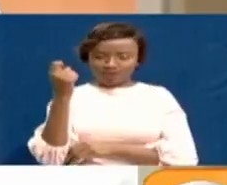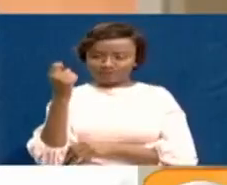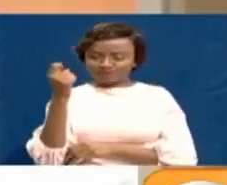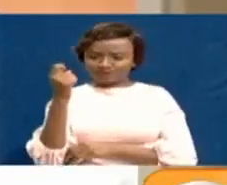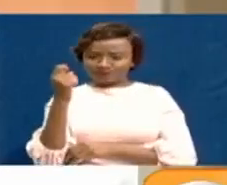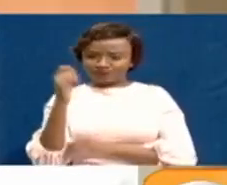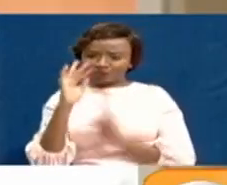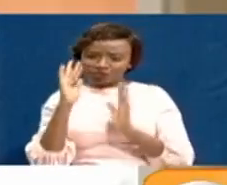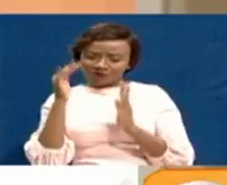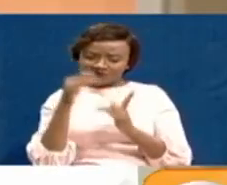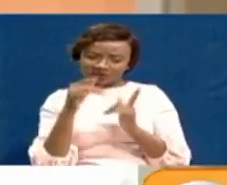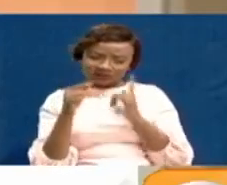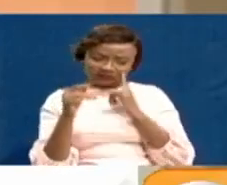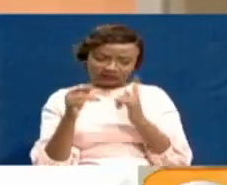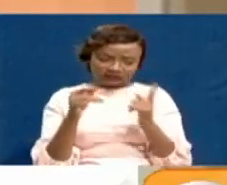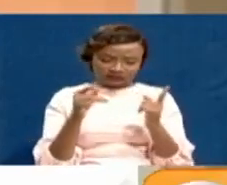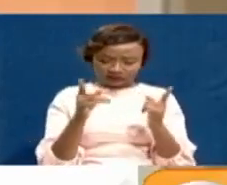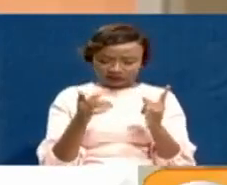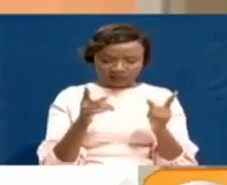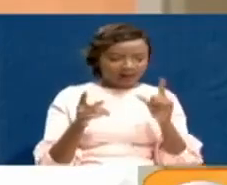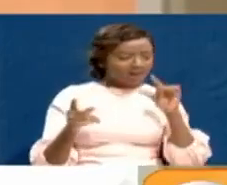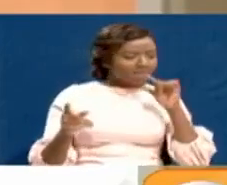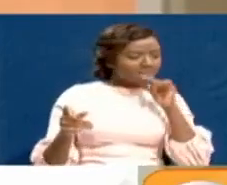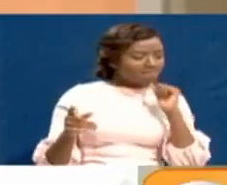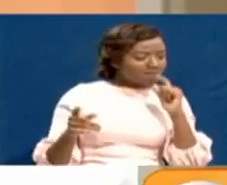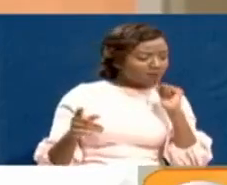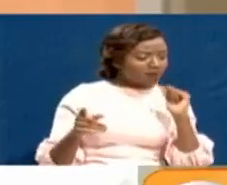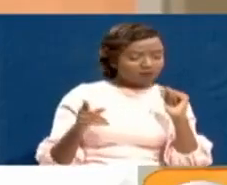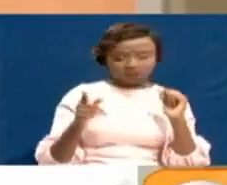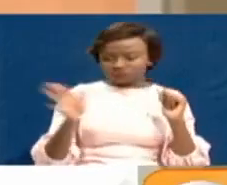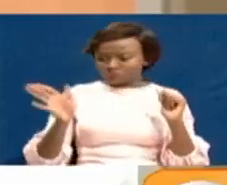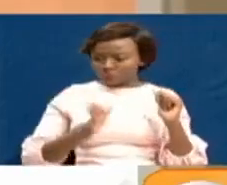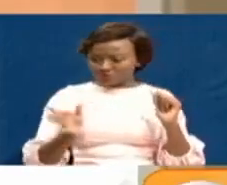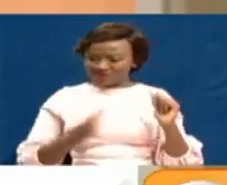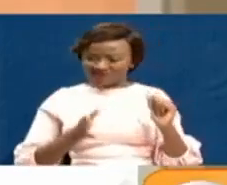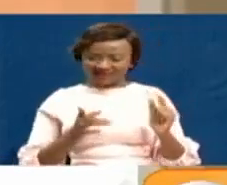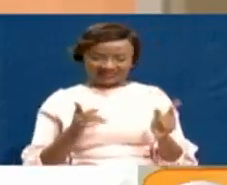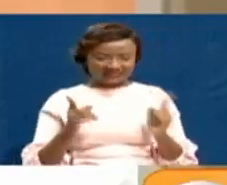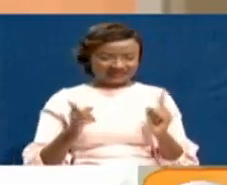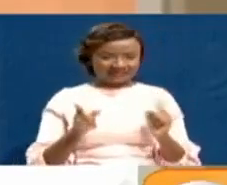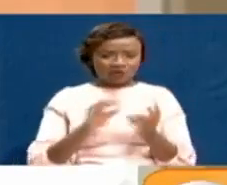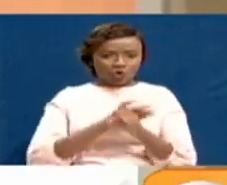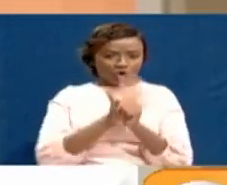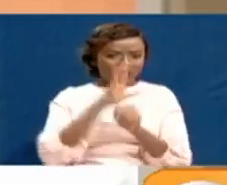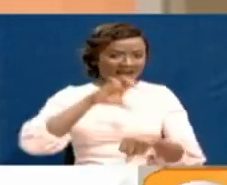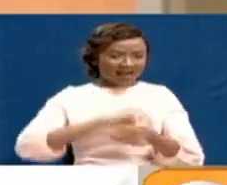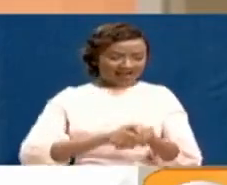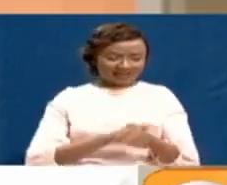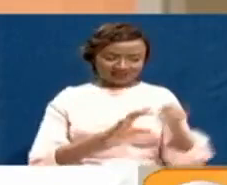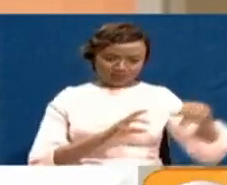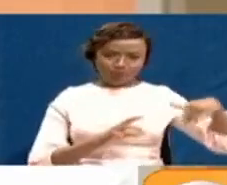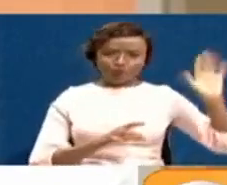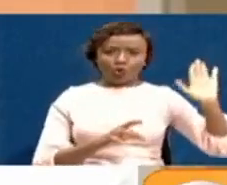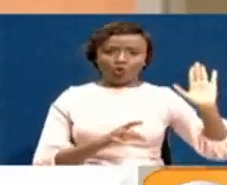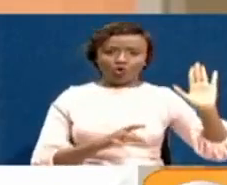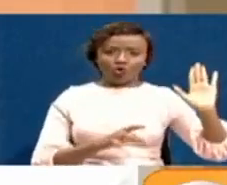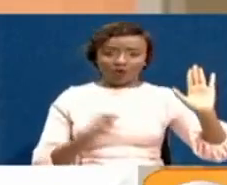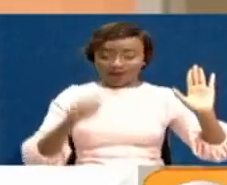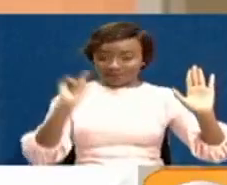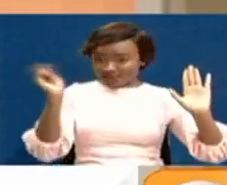women contracting the coronavirus. Here in Kenya, about 60% of all cases are